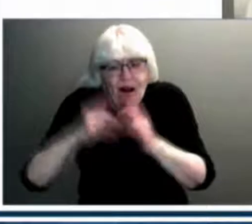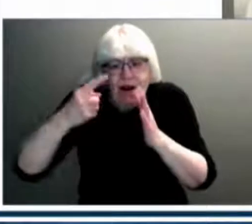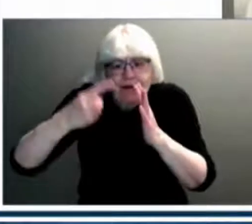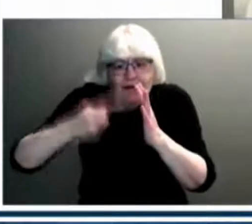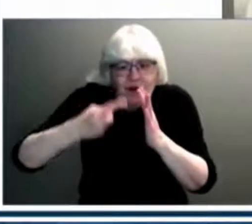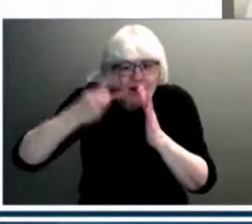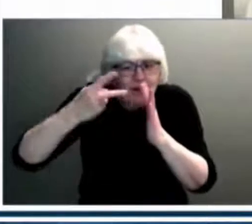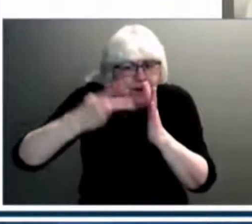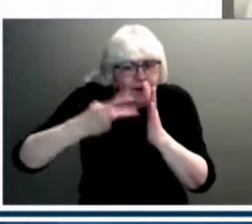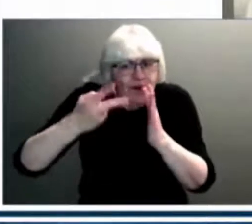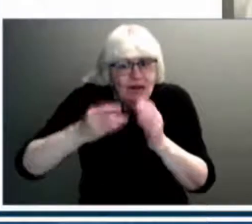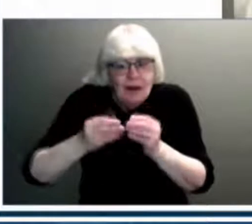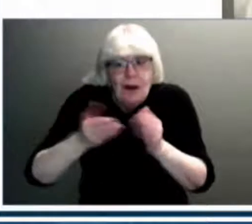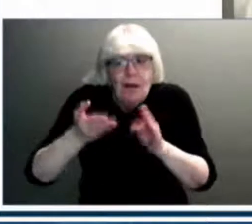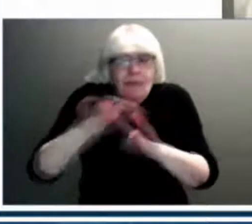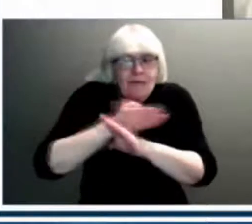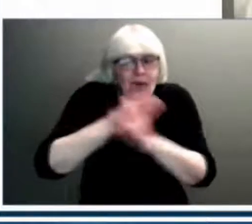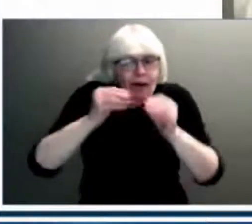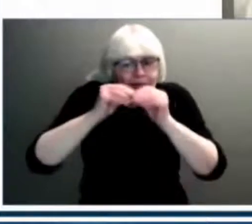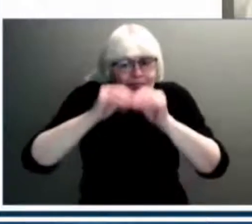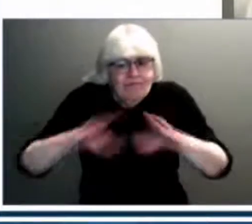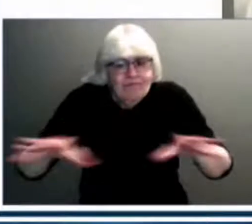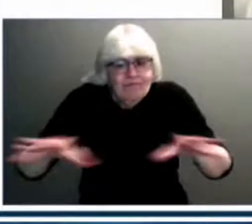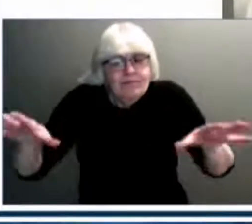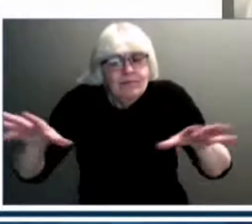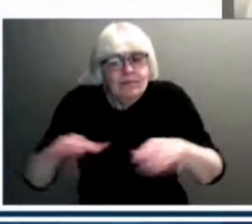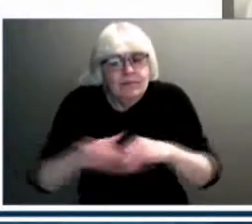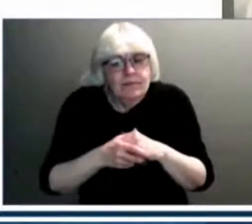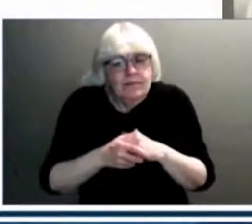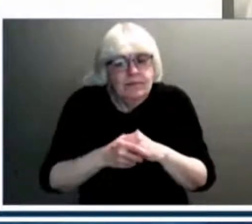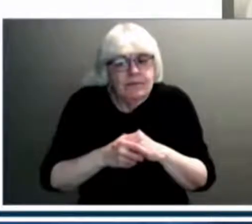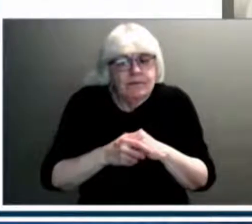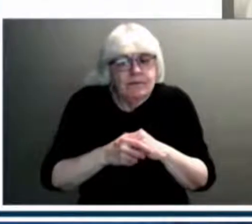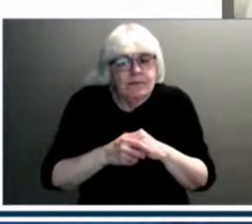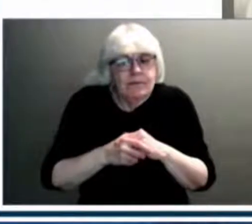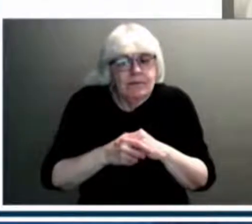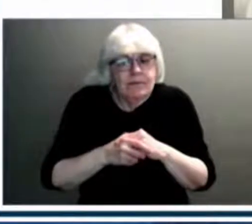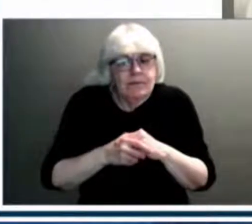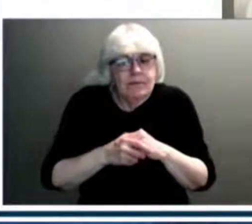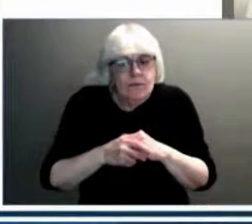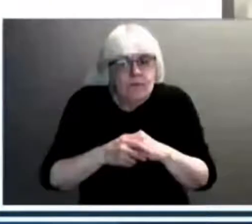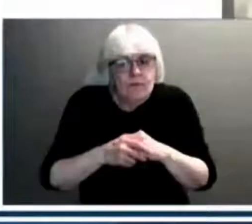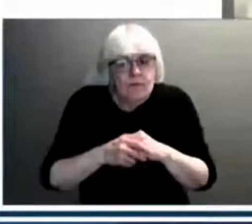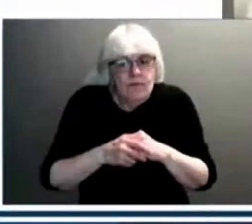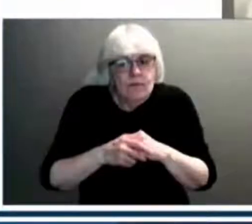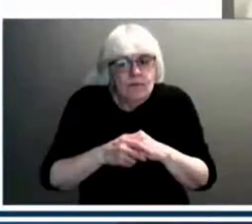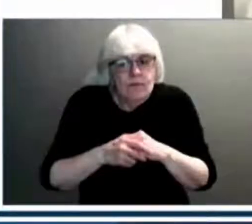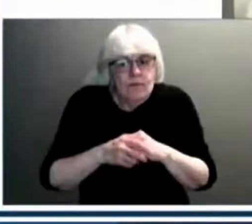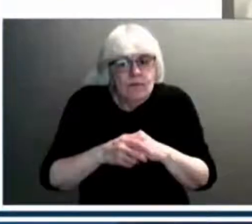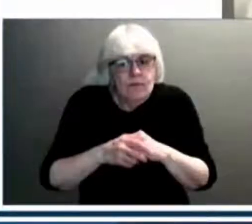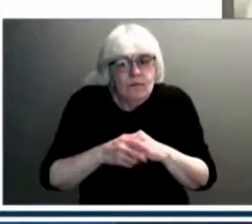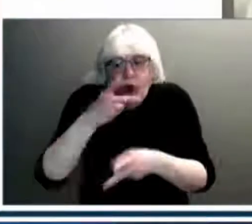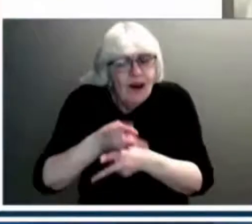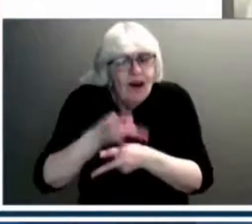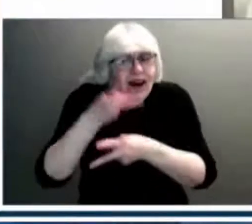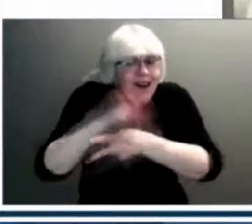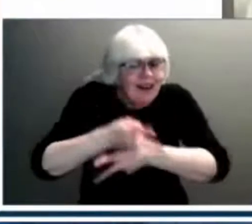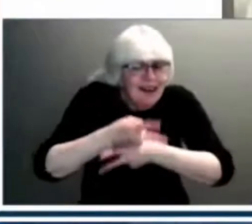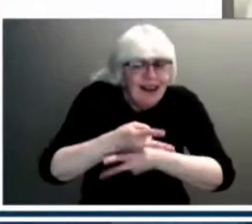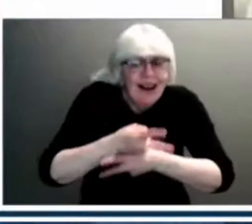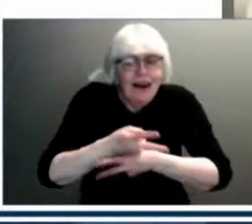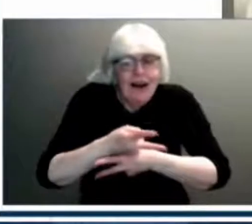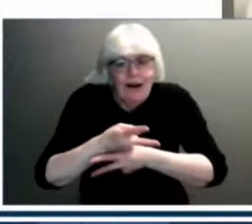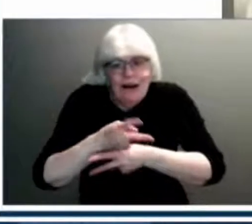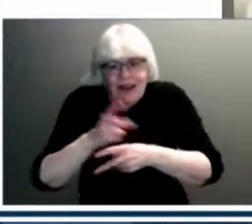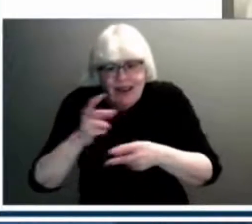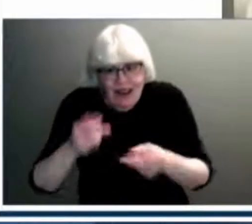around long-term care workers at that time. But arguably, the pressures on healthcare workers right